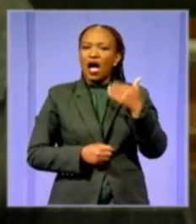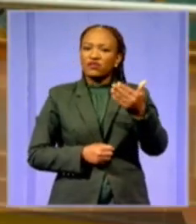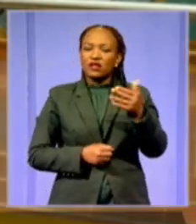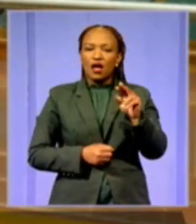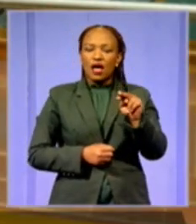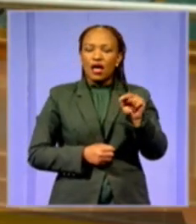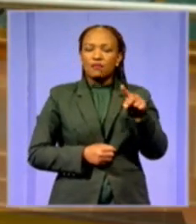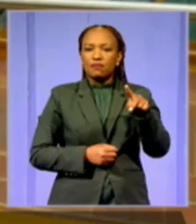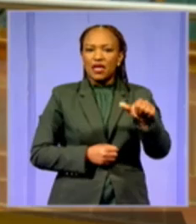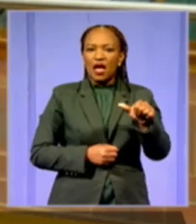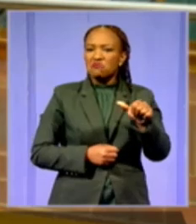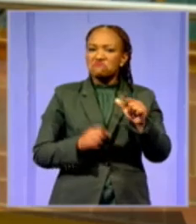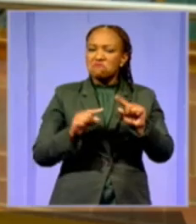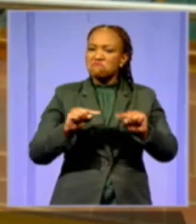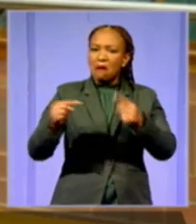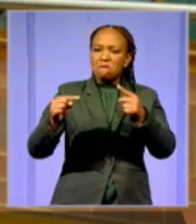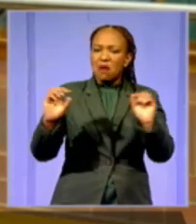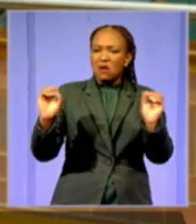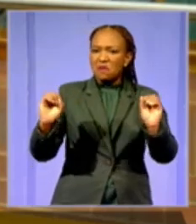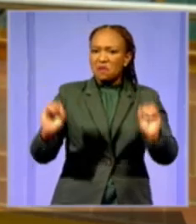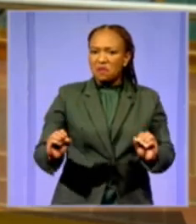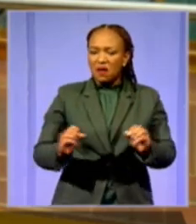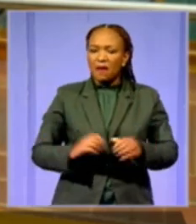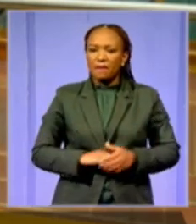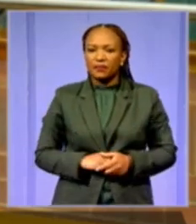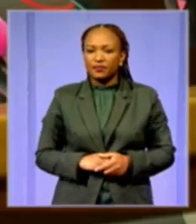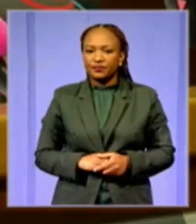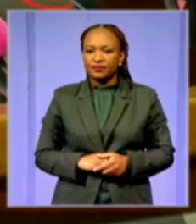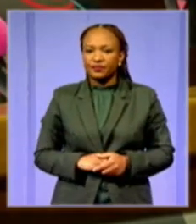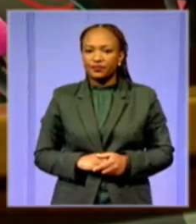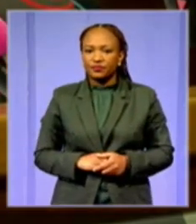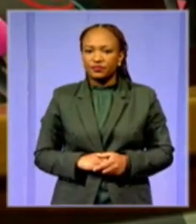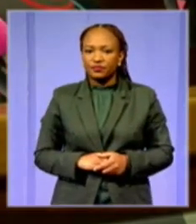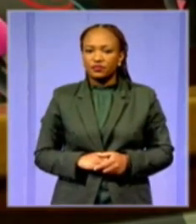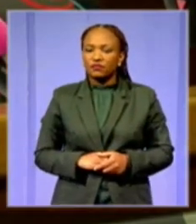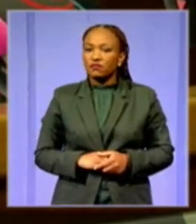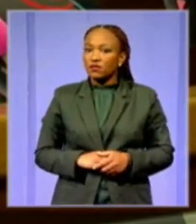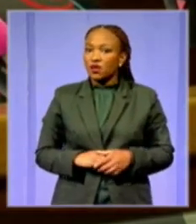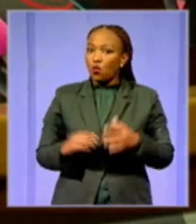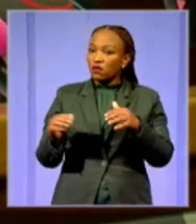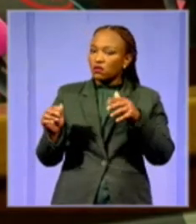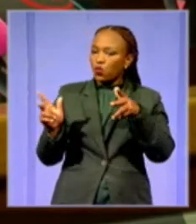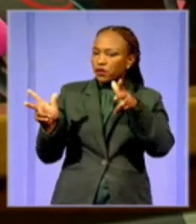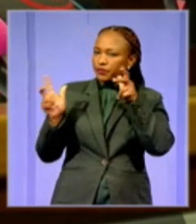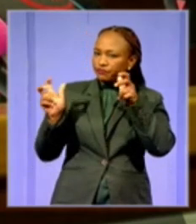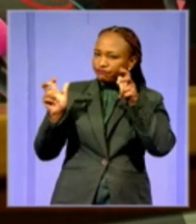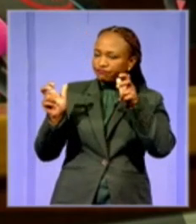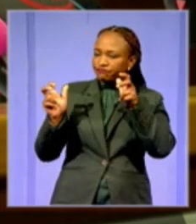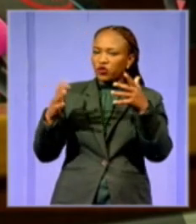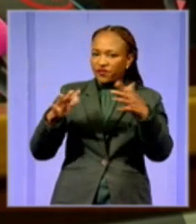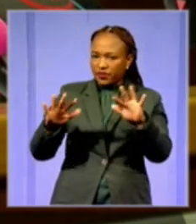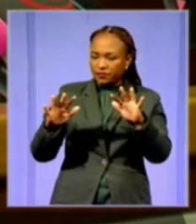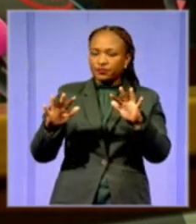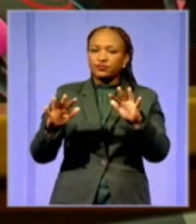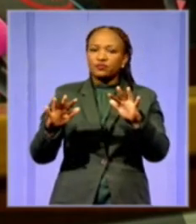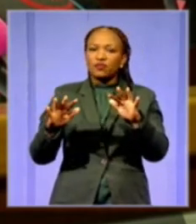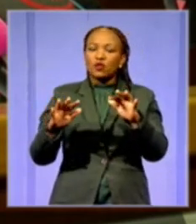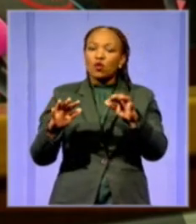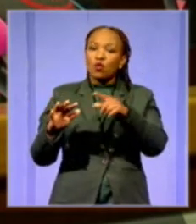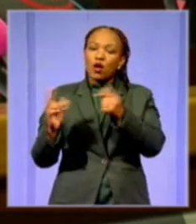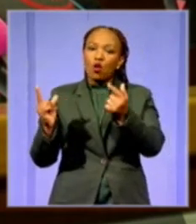mabaka a mantšhwa a a rebotsweng. With these developments, it means that with the point in limine of the technicality that the defense have